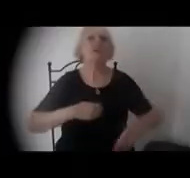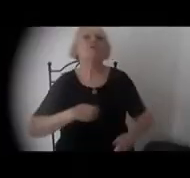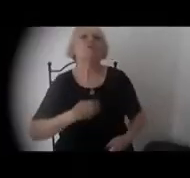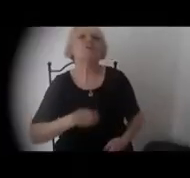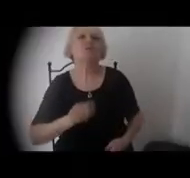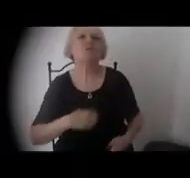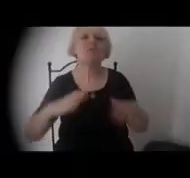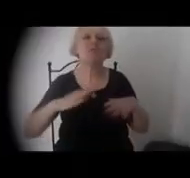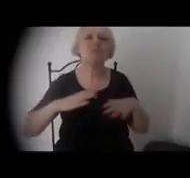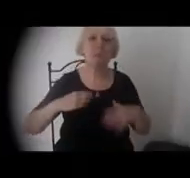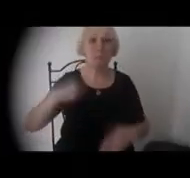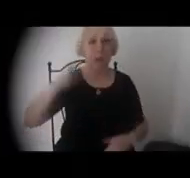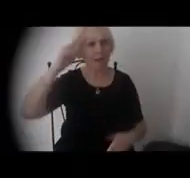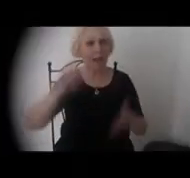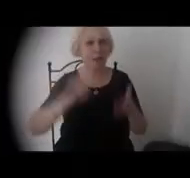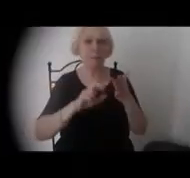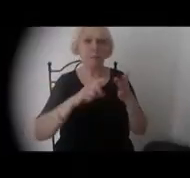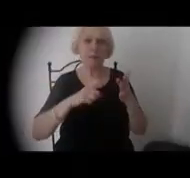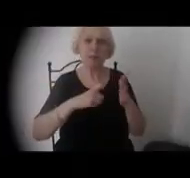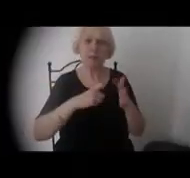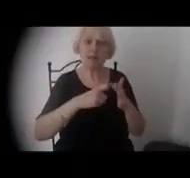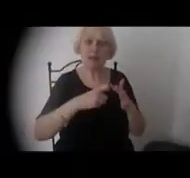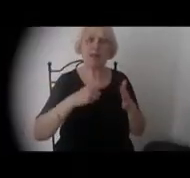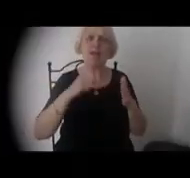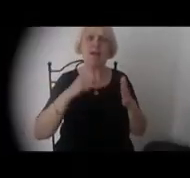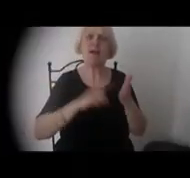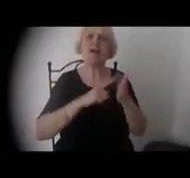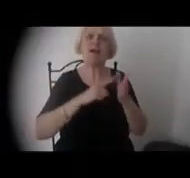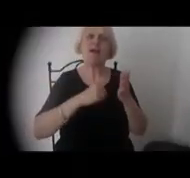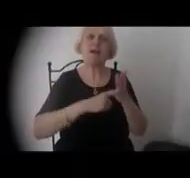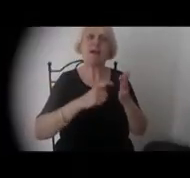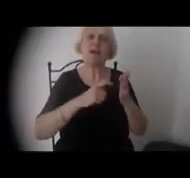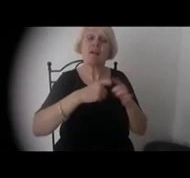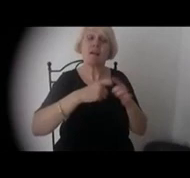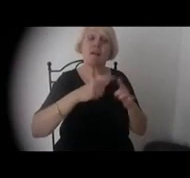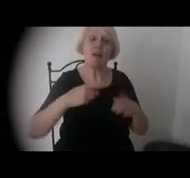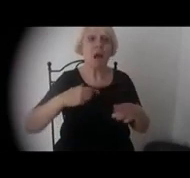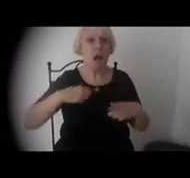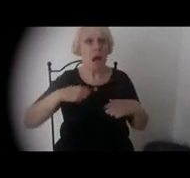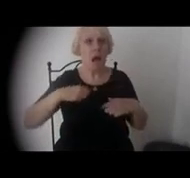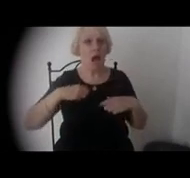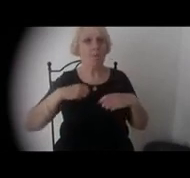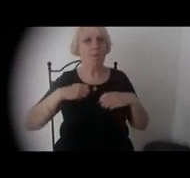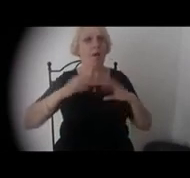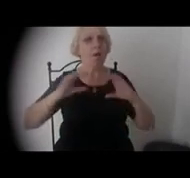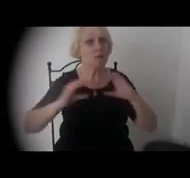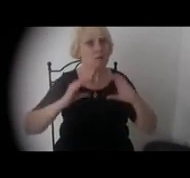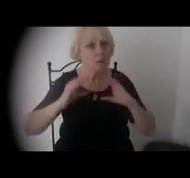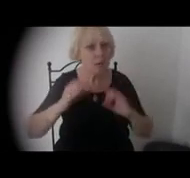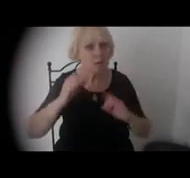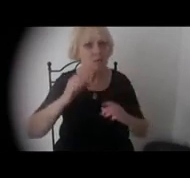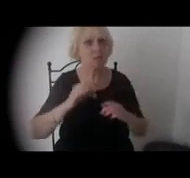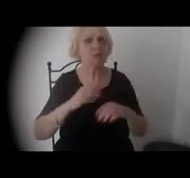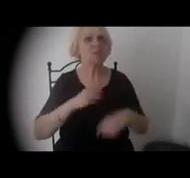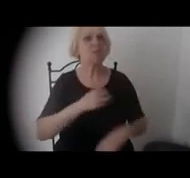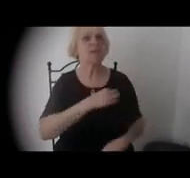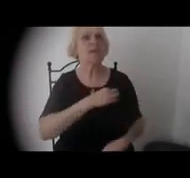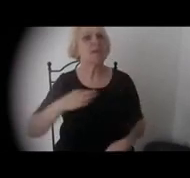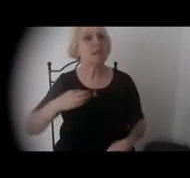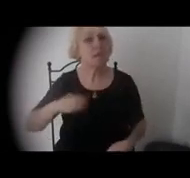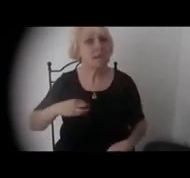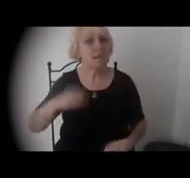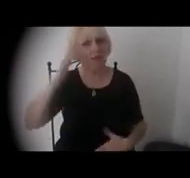Thanks. So my name is Nick Clark. I'm a consultant clinical psychologist. So I